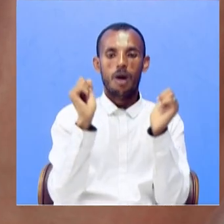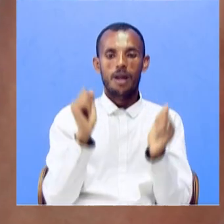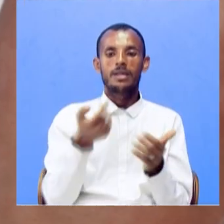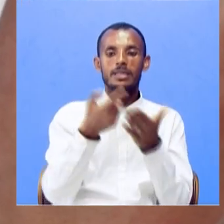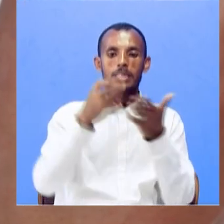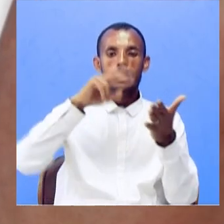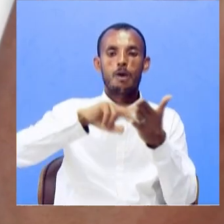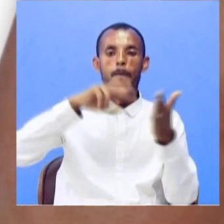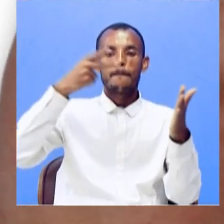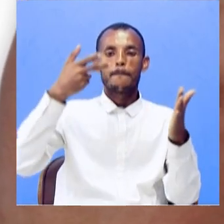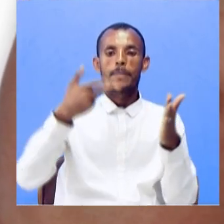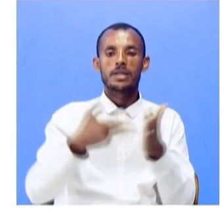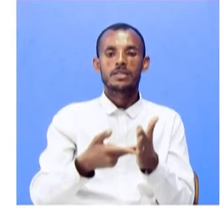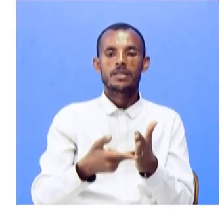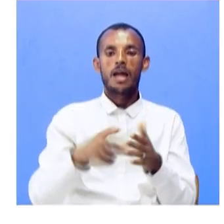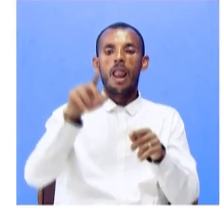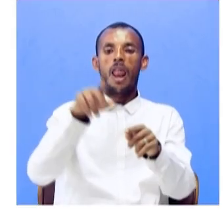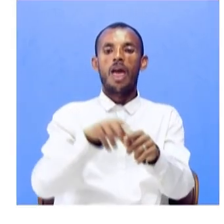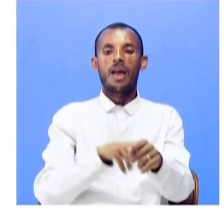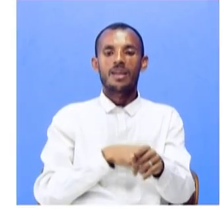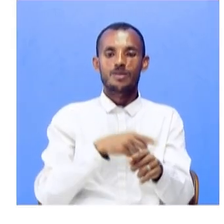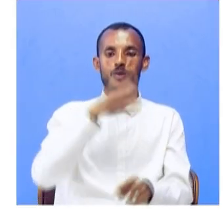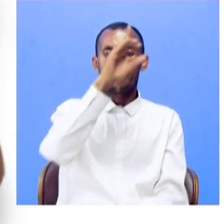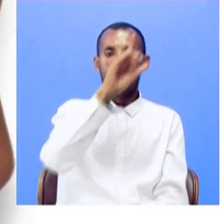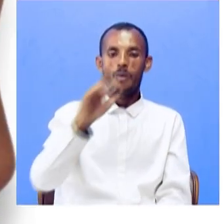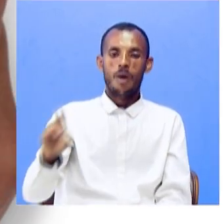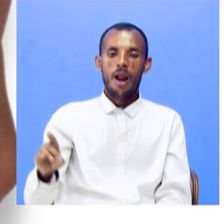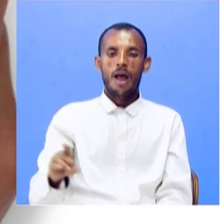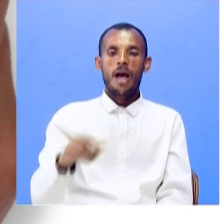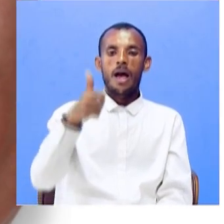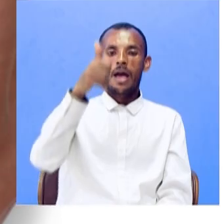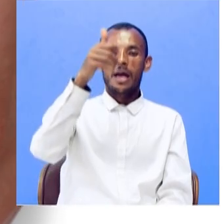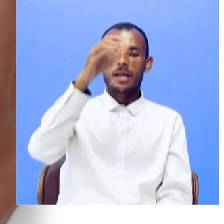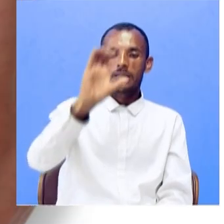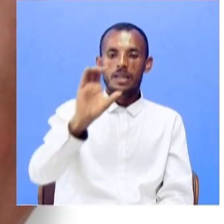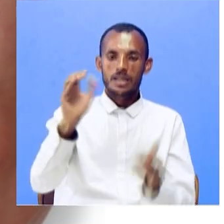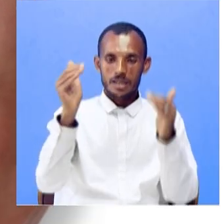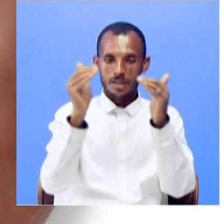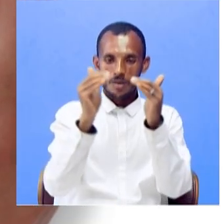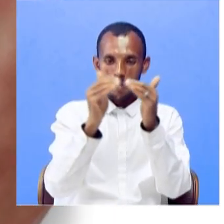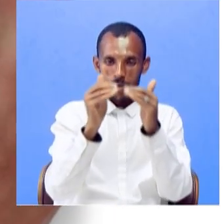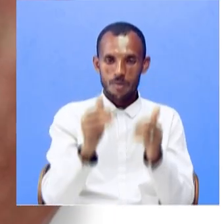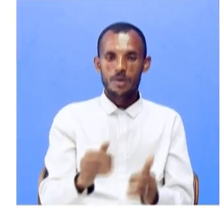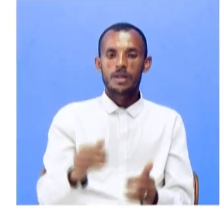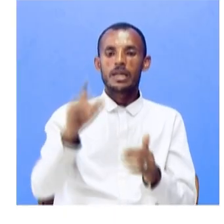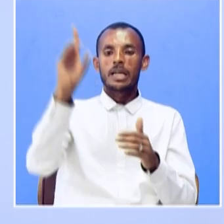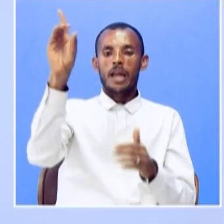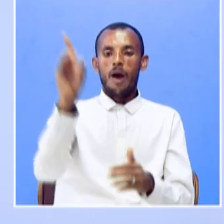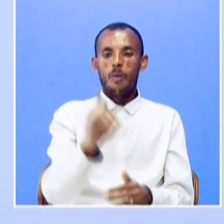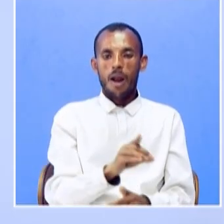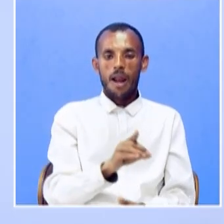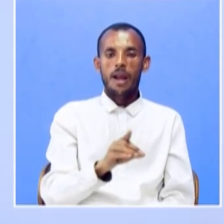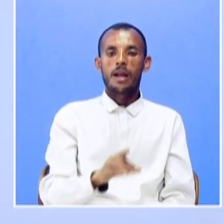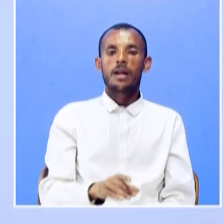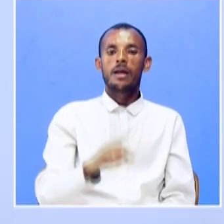This means length or diagonal AC is the same as diagonal DB. This